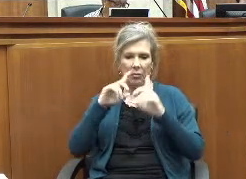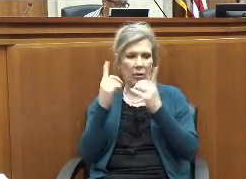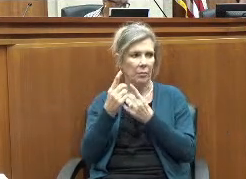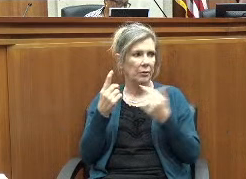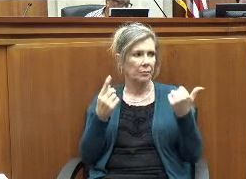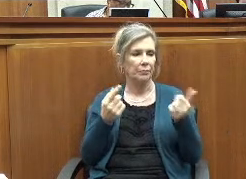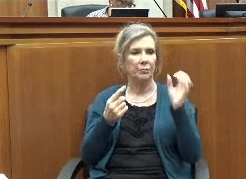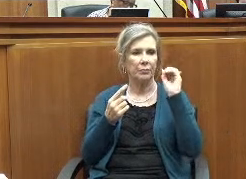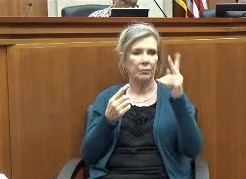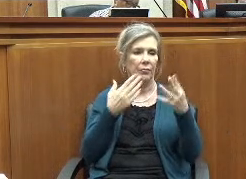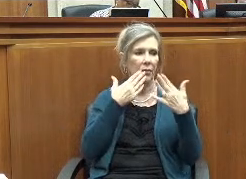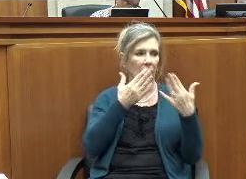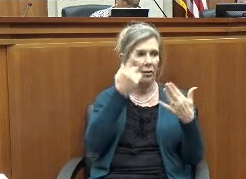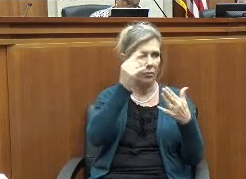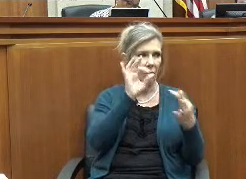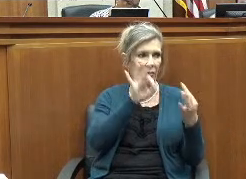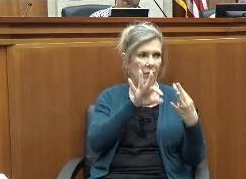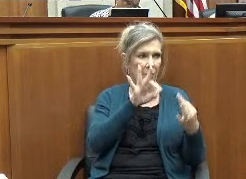feedback.